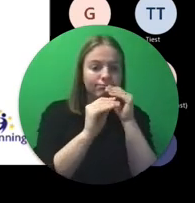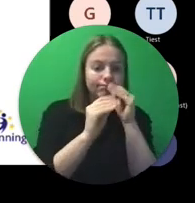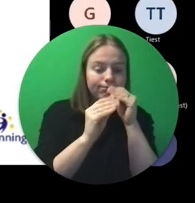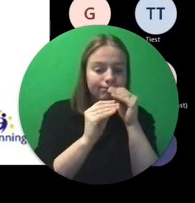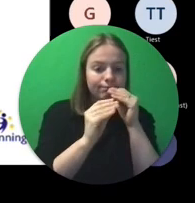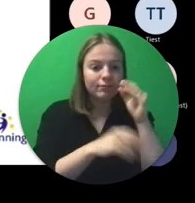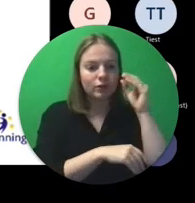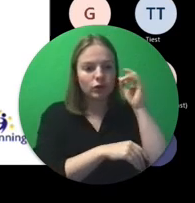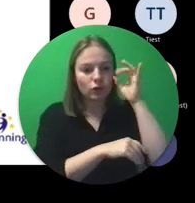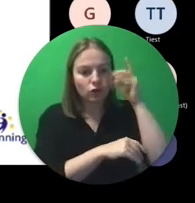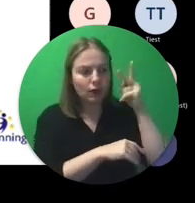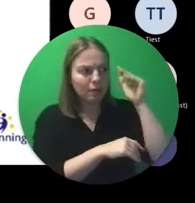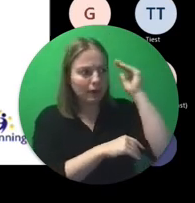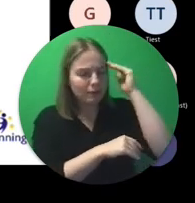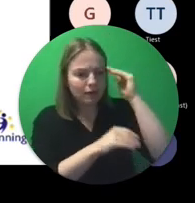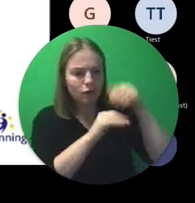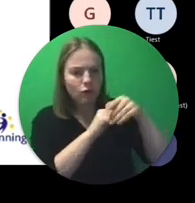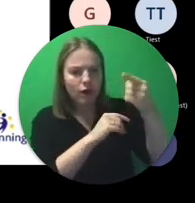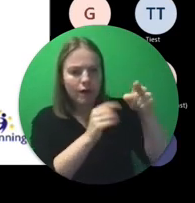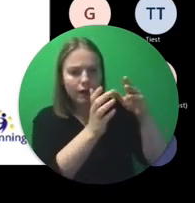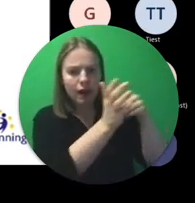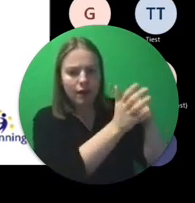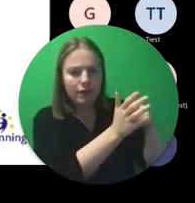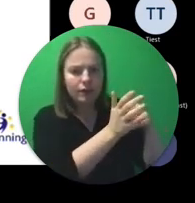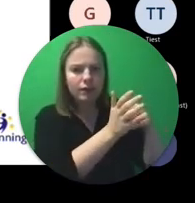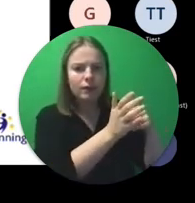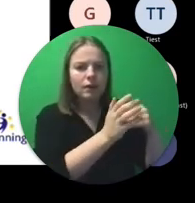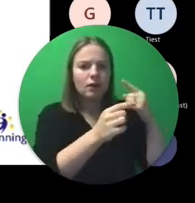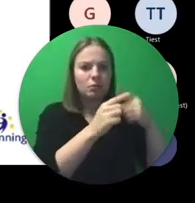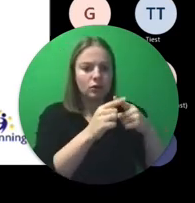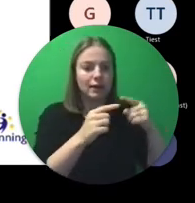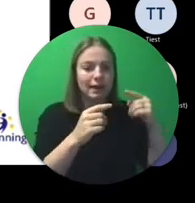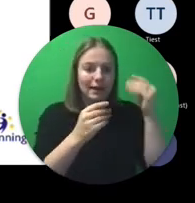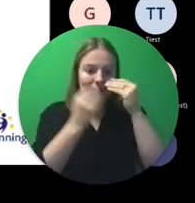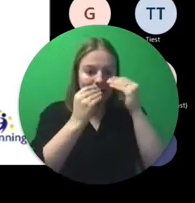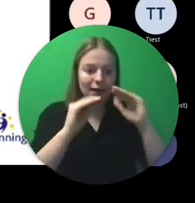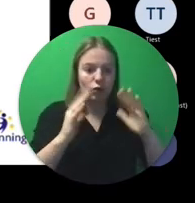cultural awareness and expression, and learning to learn.